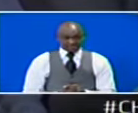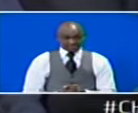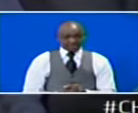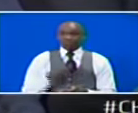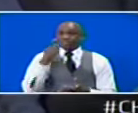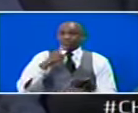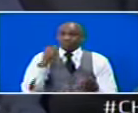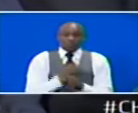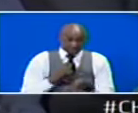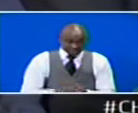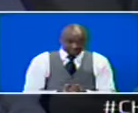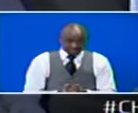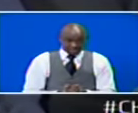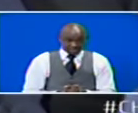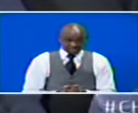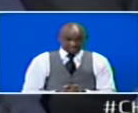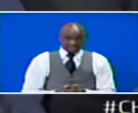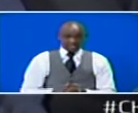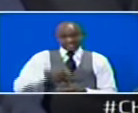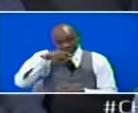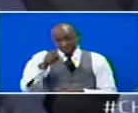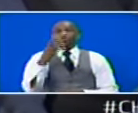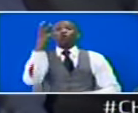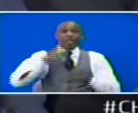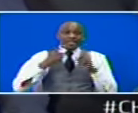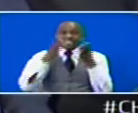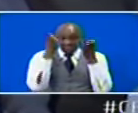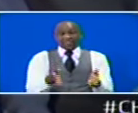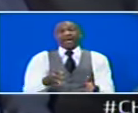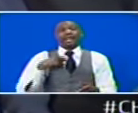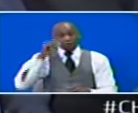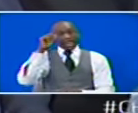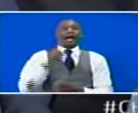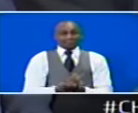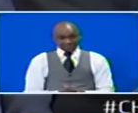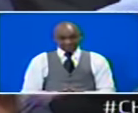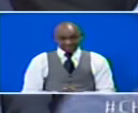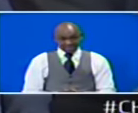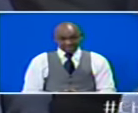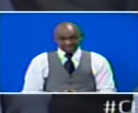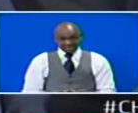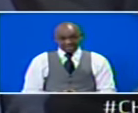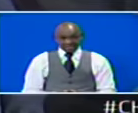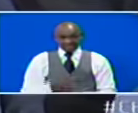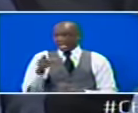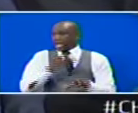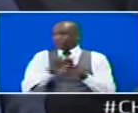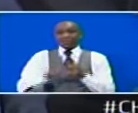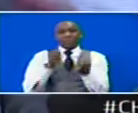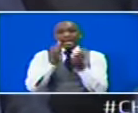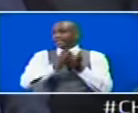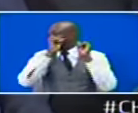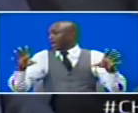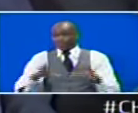Wanalala. Mpaka saa hili imekwisha ndio wanaamka. Ona hili hakuna.